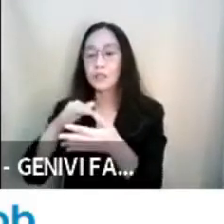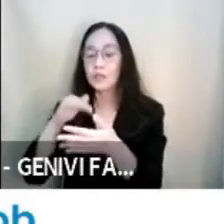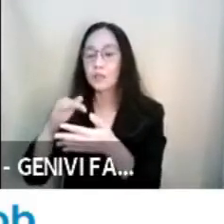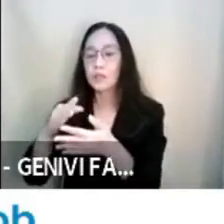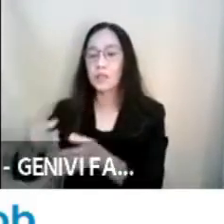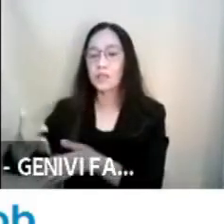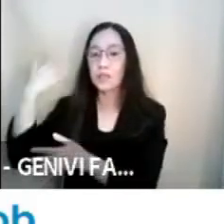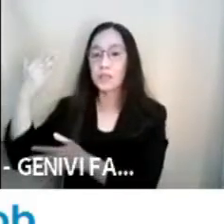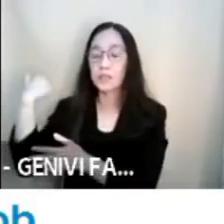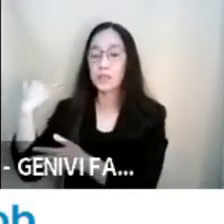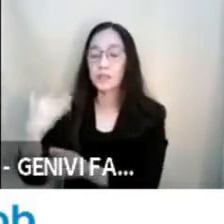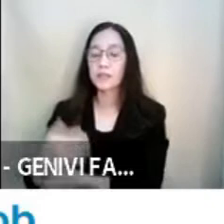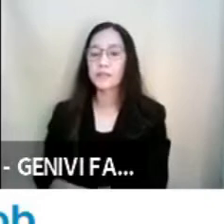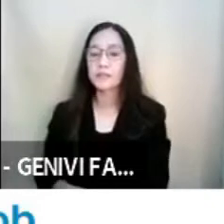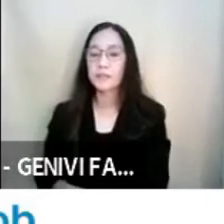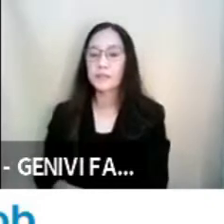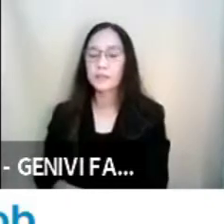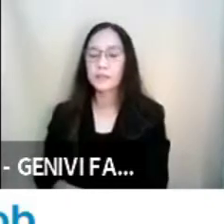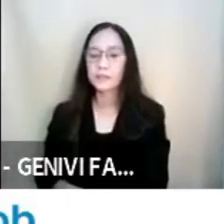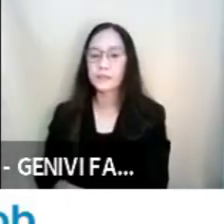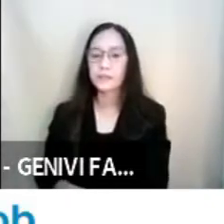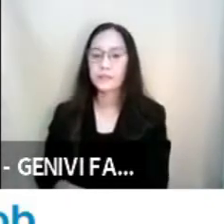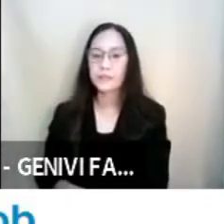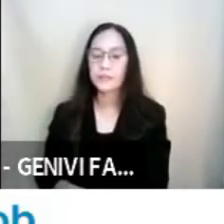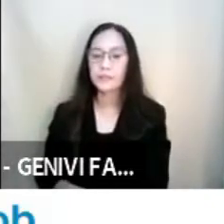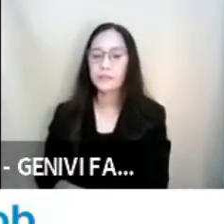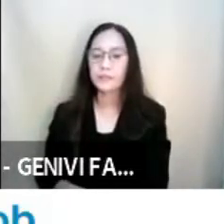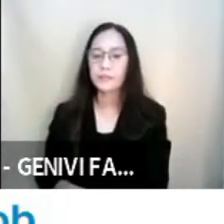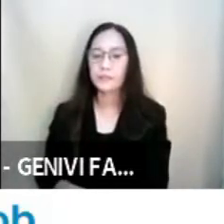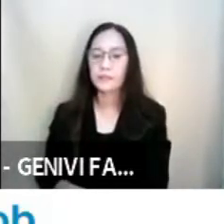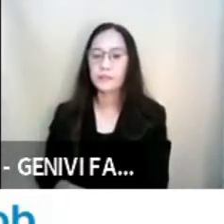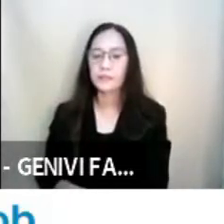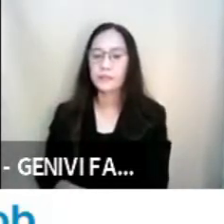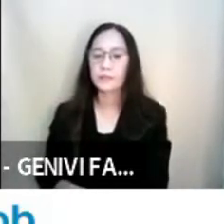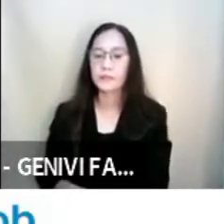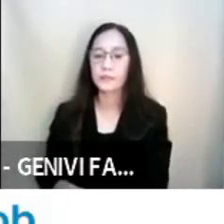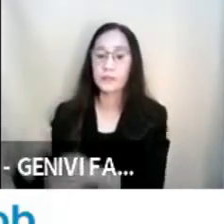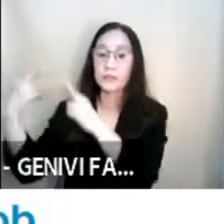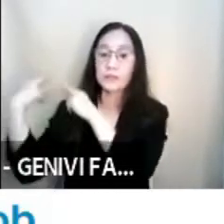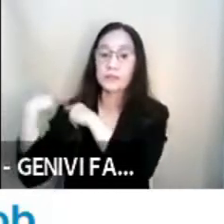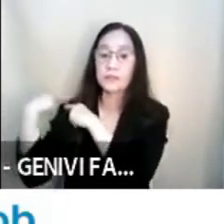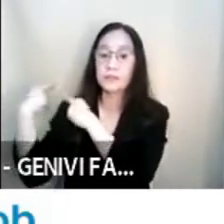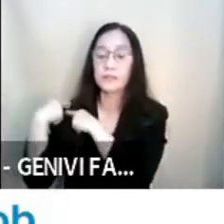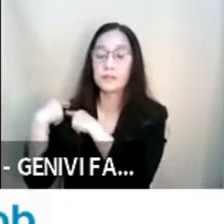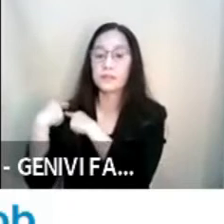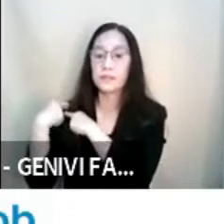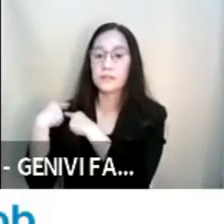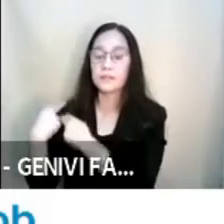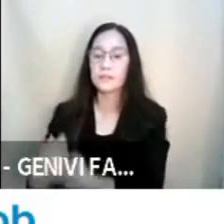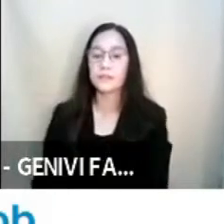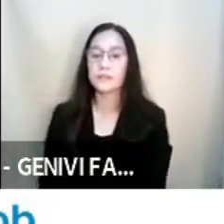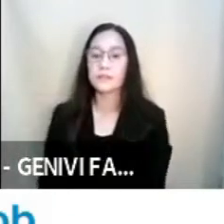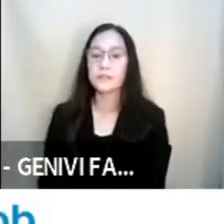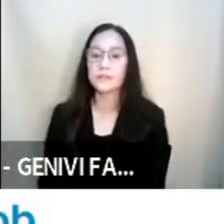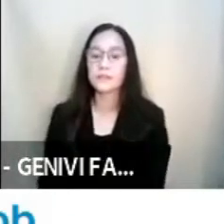yun, they were the ones in charge of um, what we call this